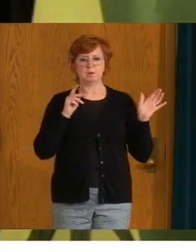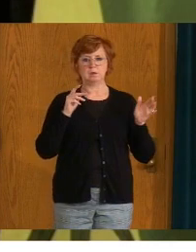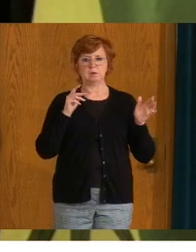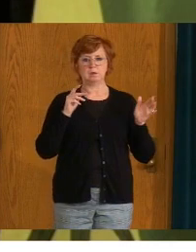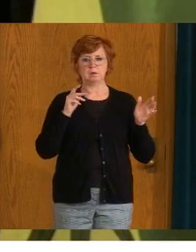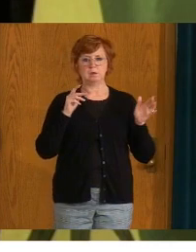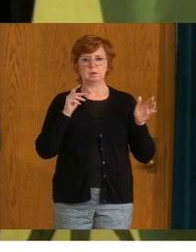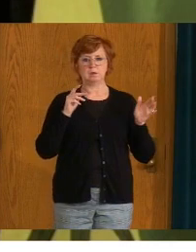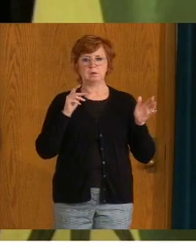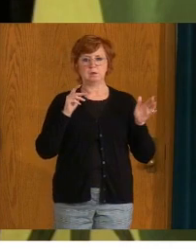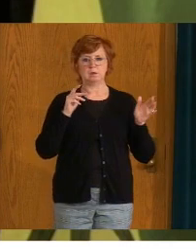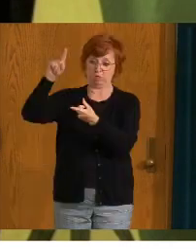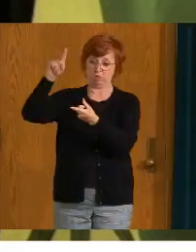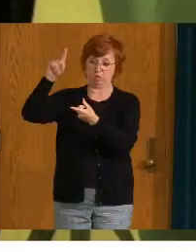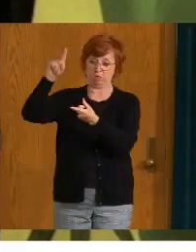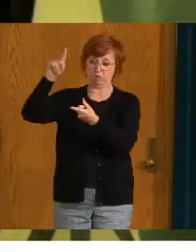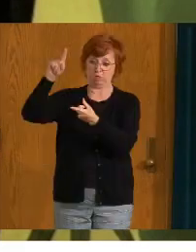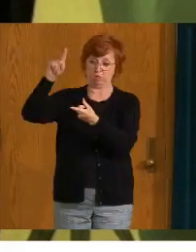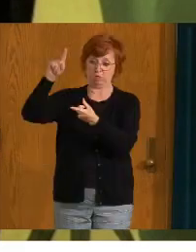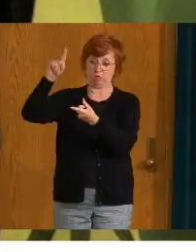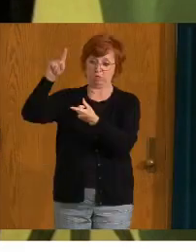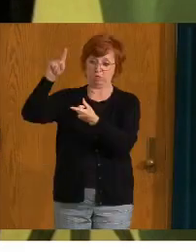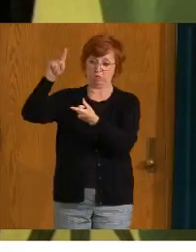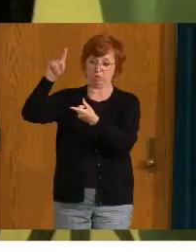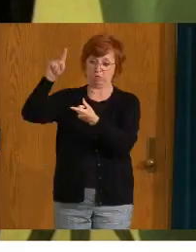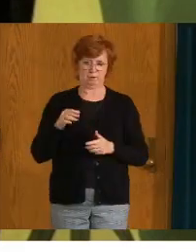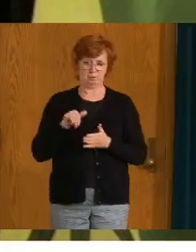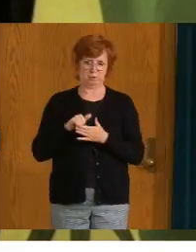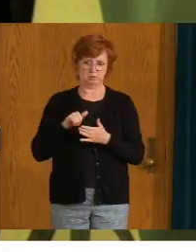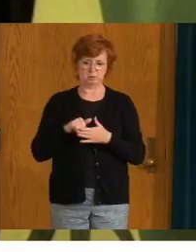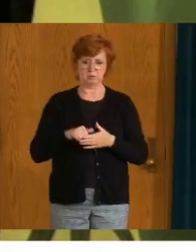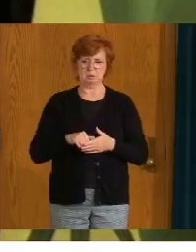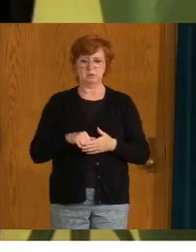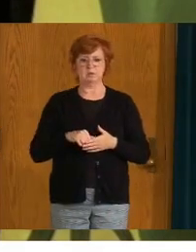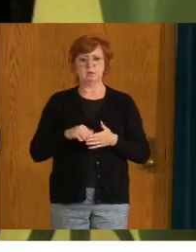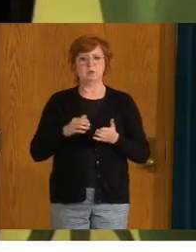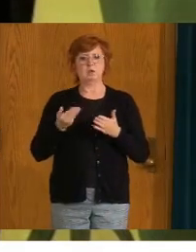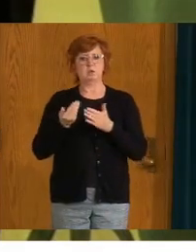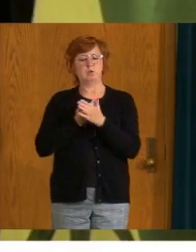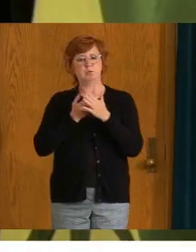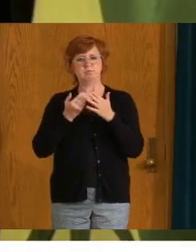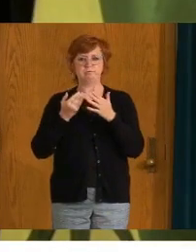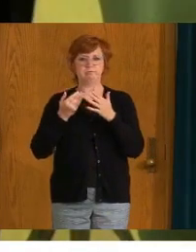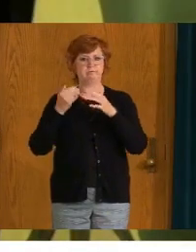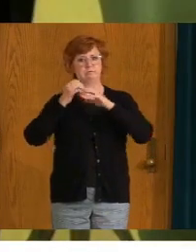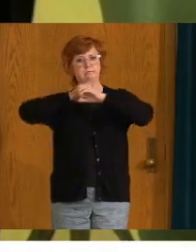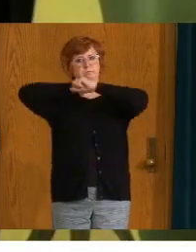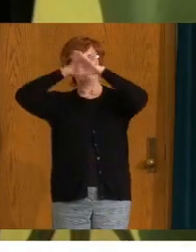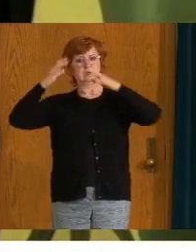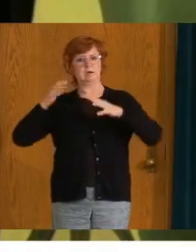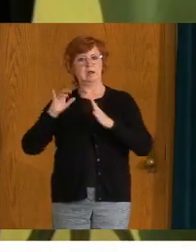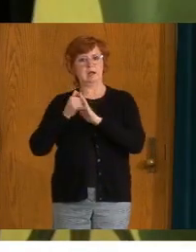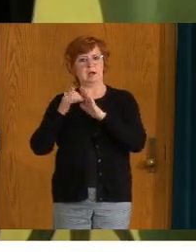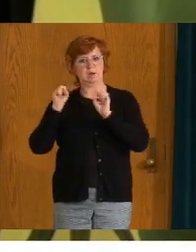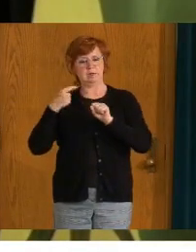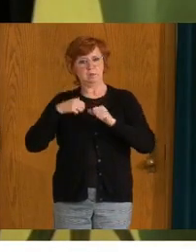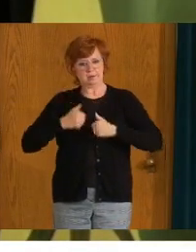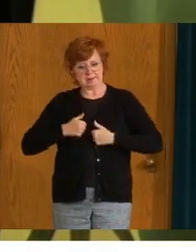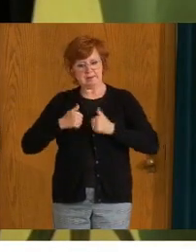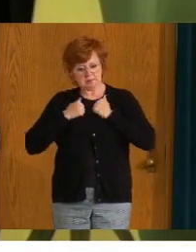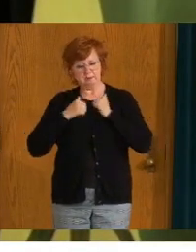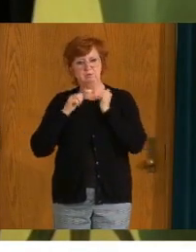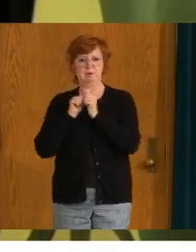think what we need to look at is how we live with COVID. I don't think we're going to get out of it. We're going to learn how to